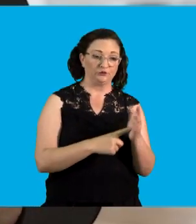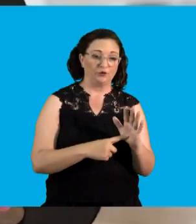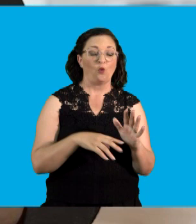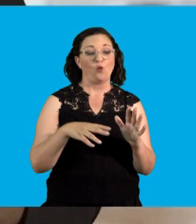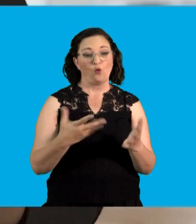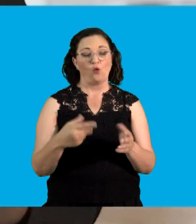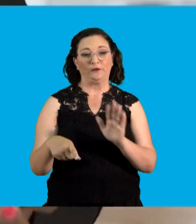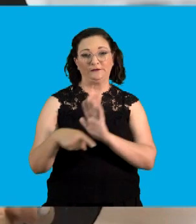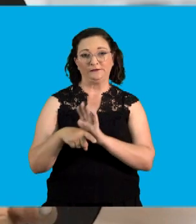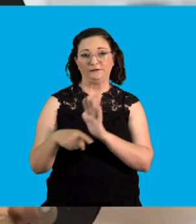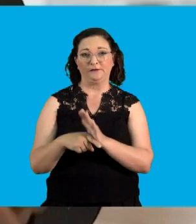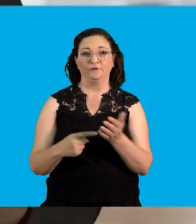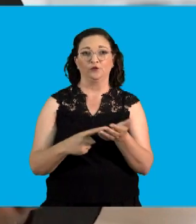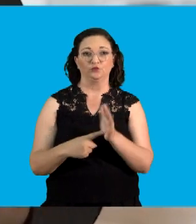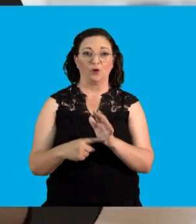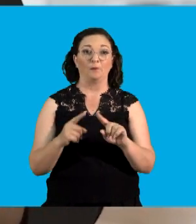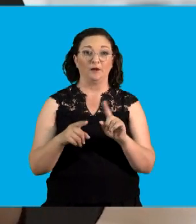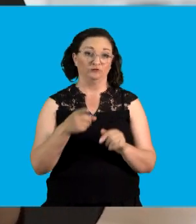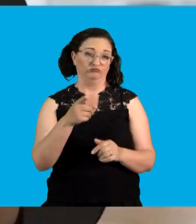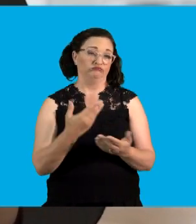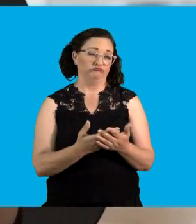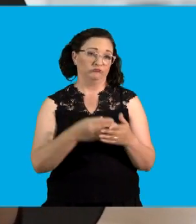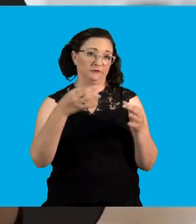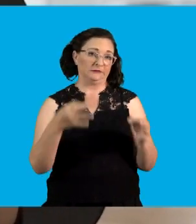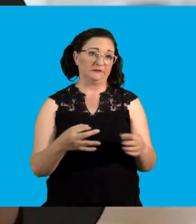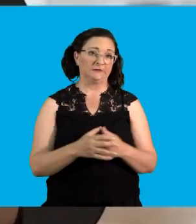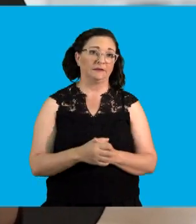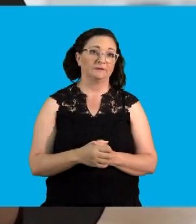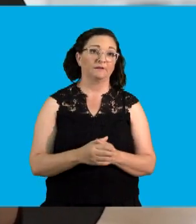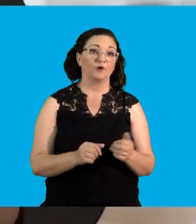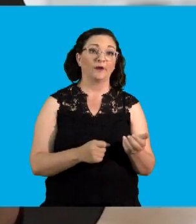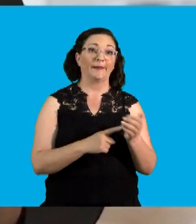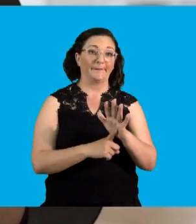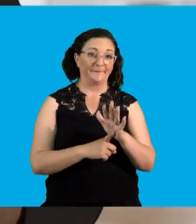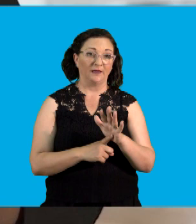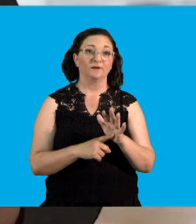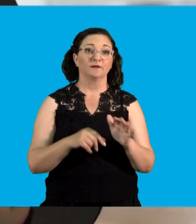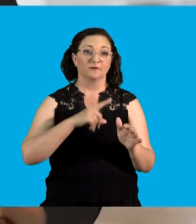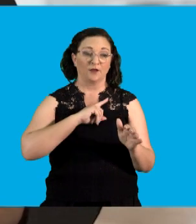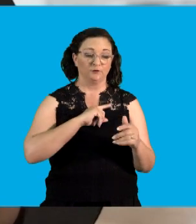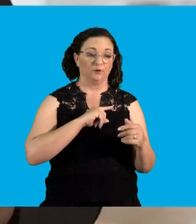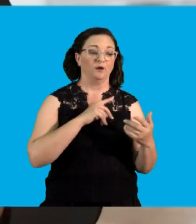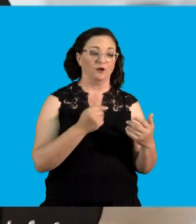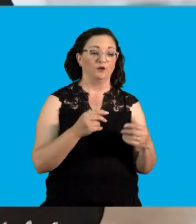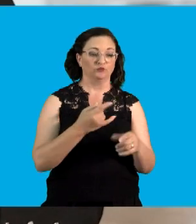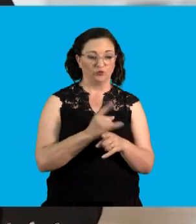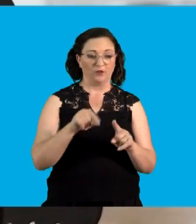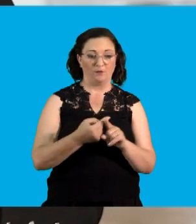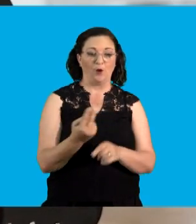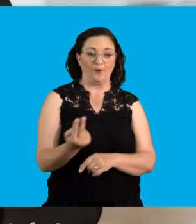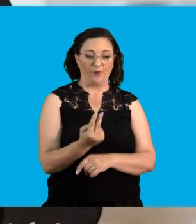positives and or the negatives. It's totally up to you. But don't forget, when they speak of the impact, they're speaking of the positives and